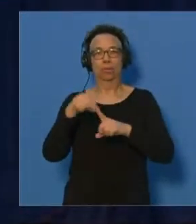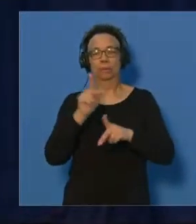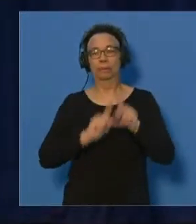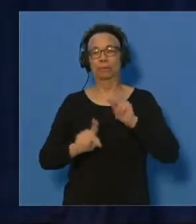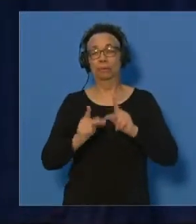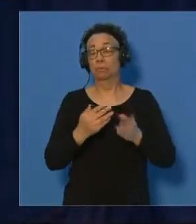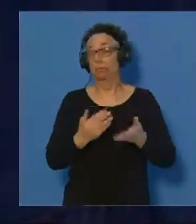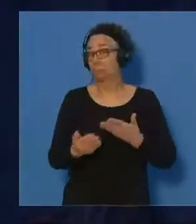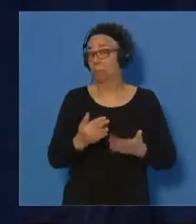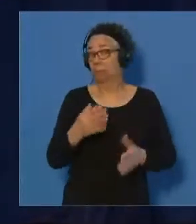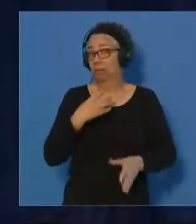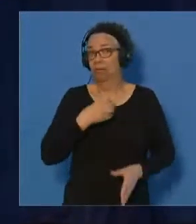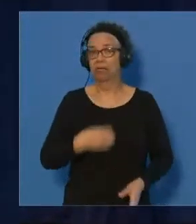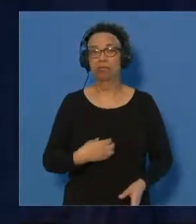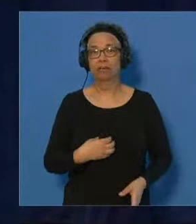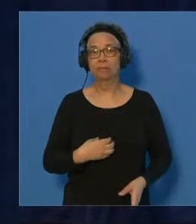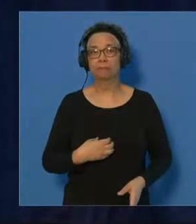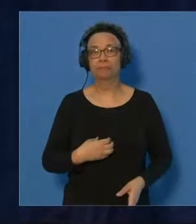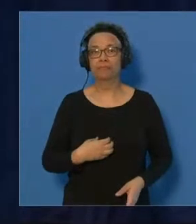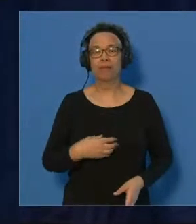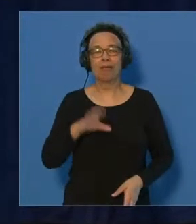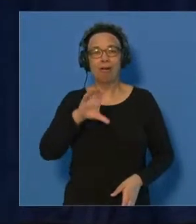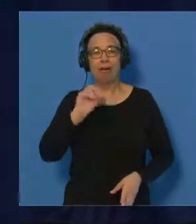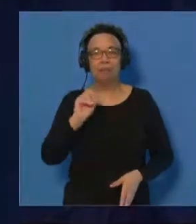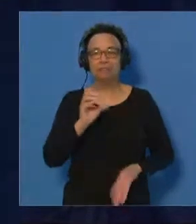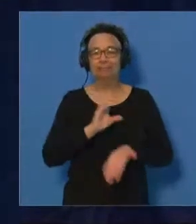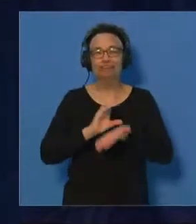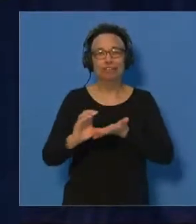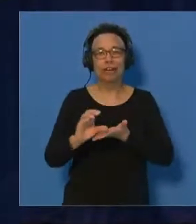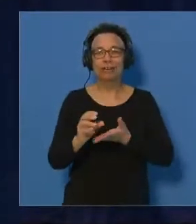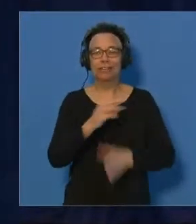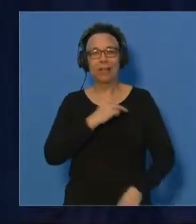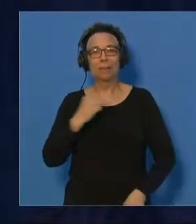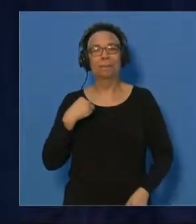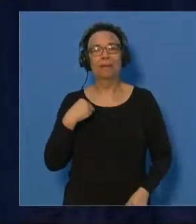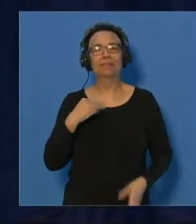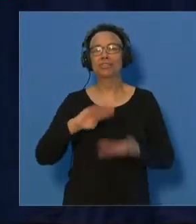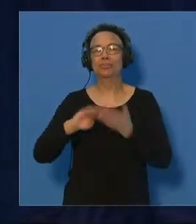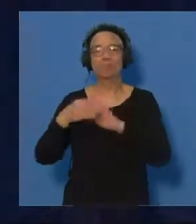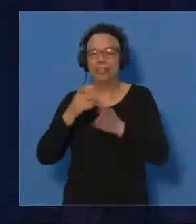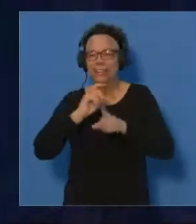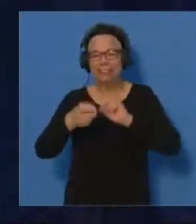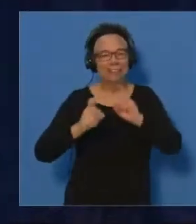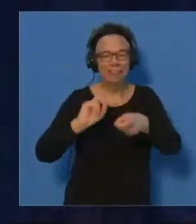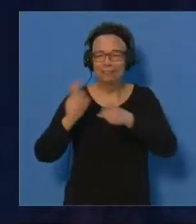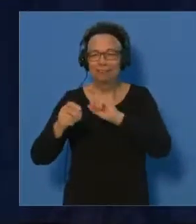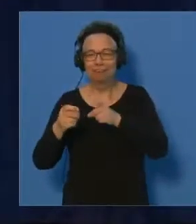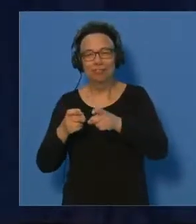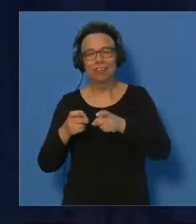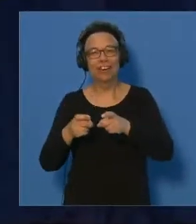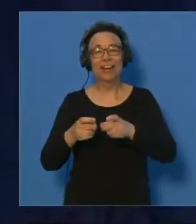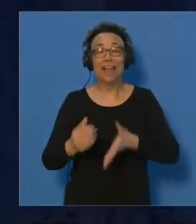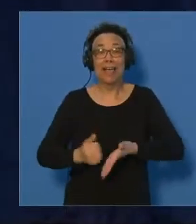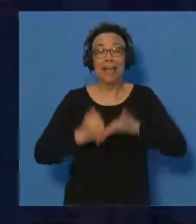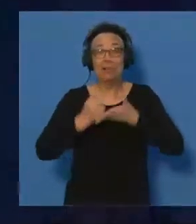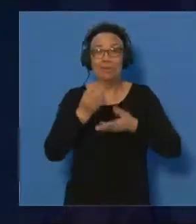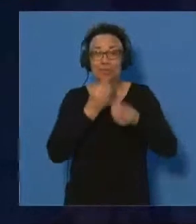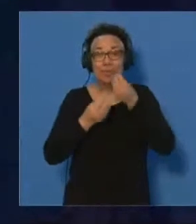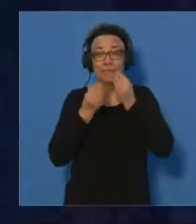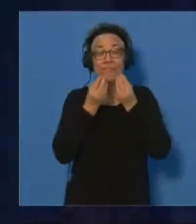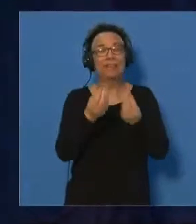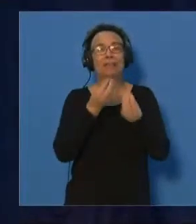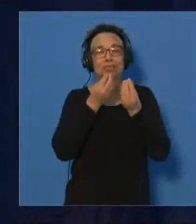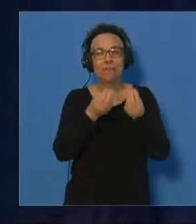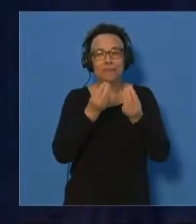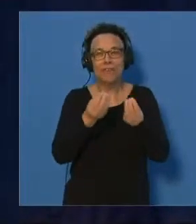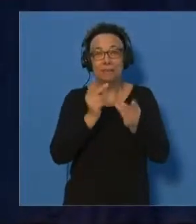hungry. We have had companies, charities, and members of our community giving generously and helping to feed people in need during